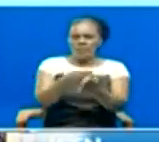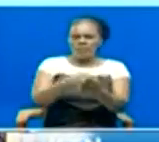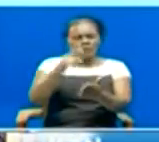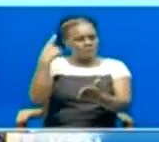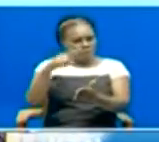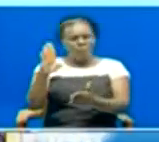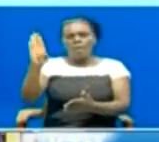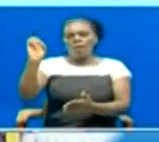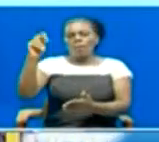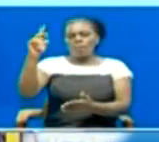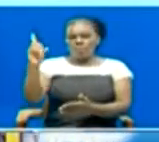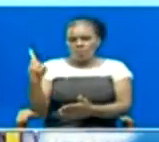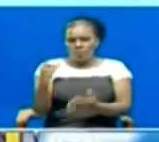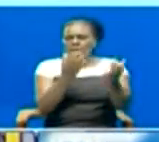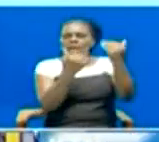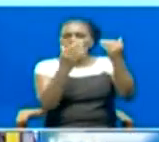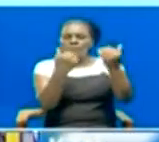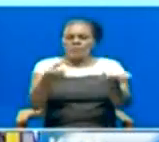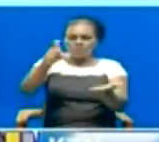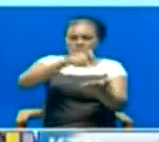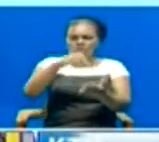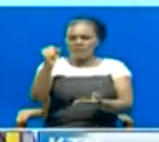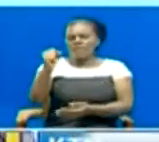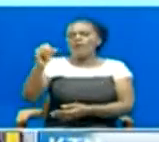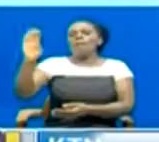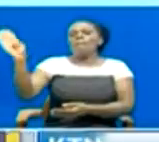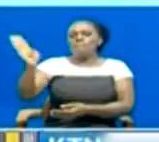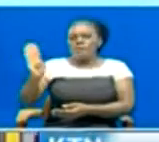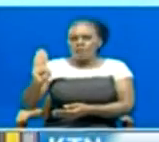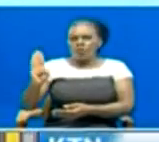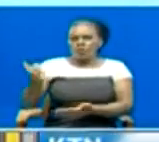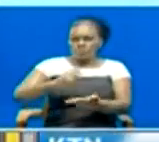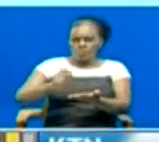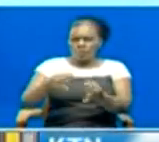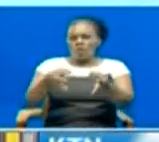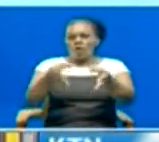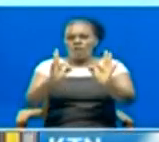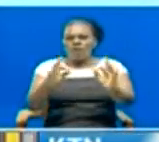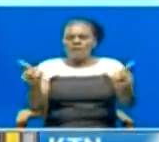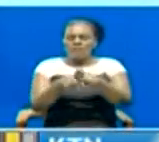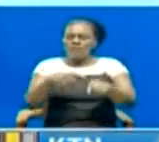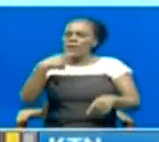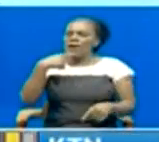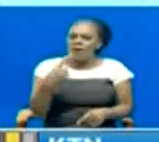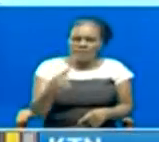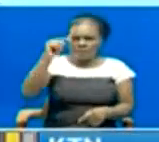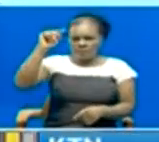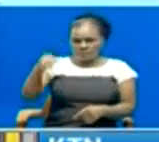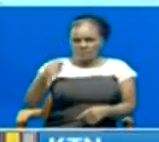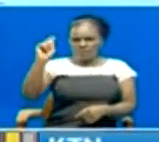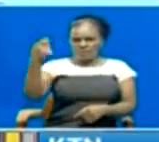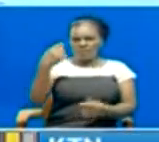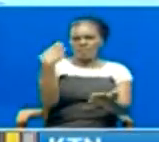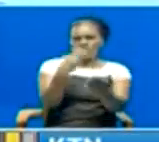bond, with the first tranche expected to raise 5 billion shillings. Minimum subscription to the offer is 100,000 Kenya shillings, with investors